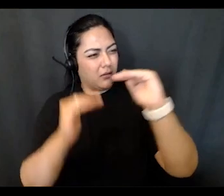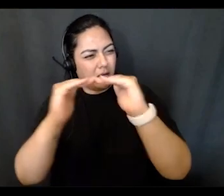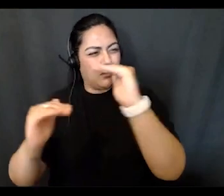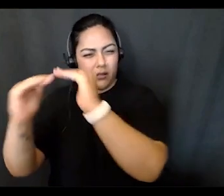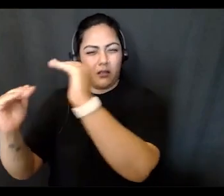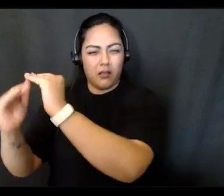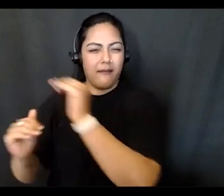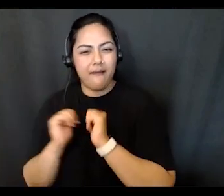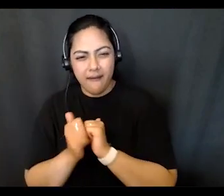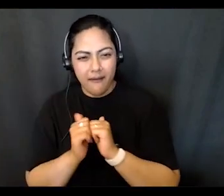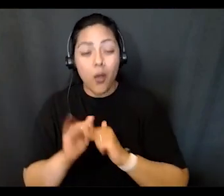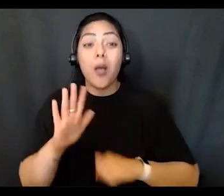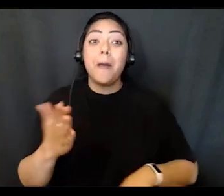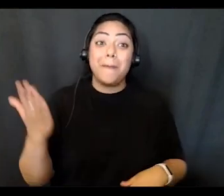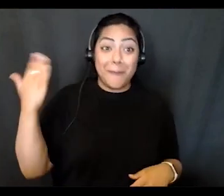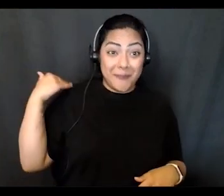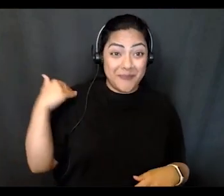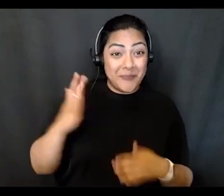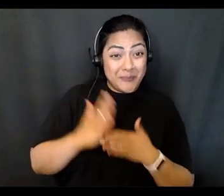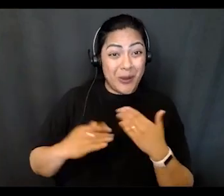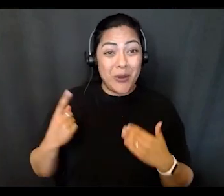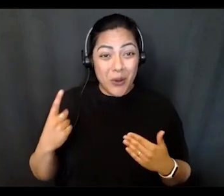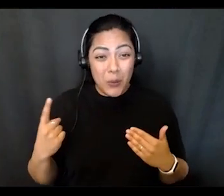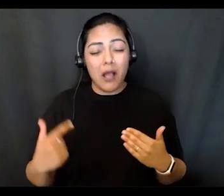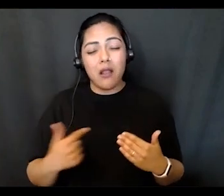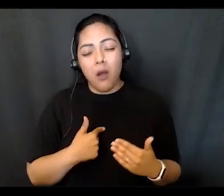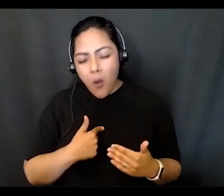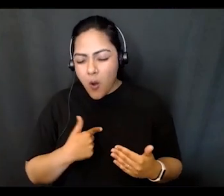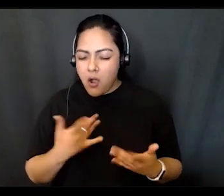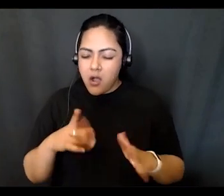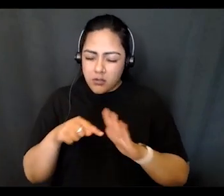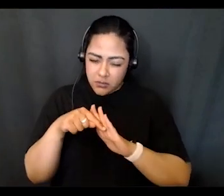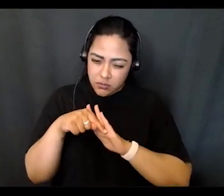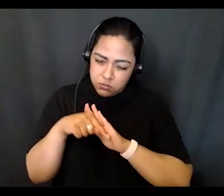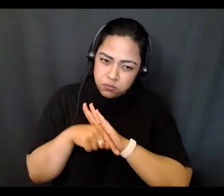session, I really painstakingly brought folks through,